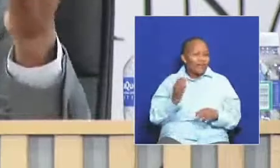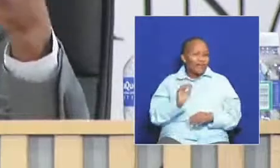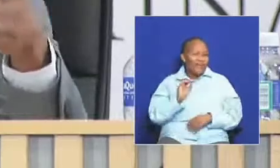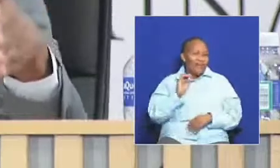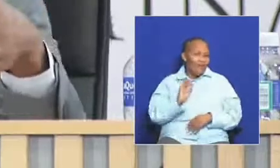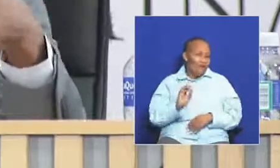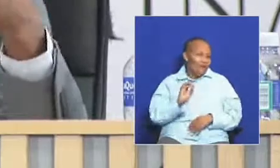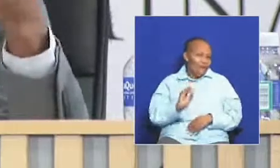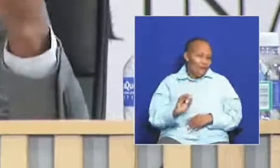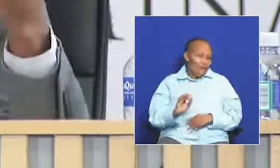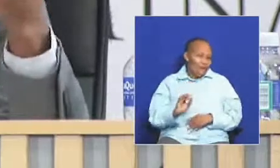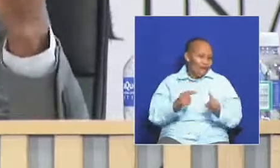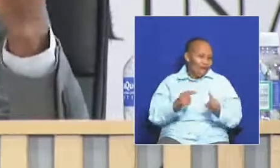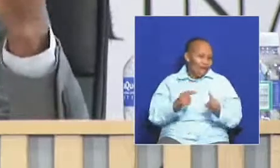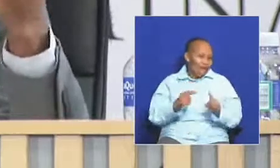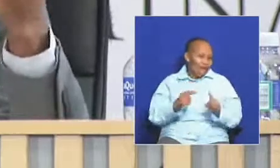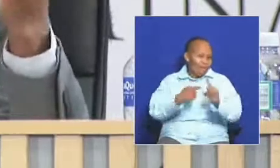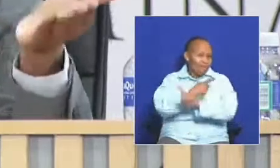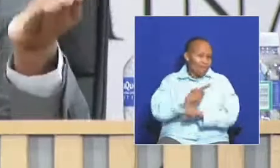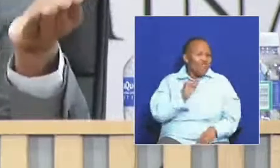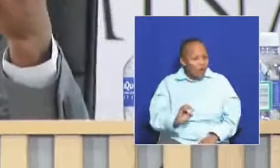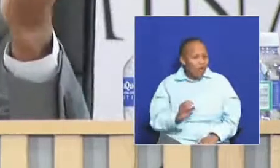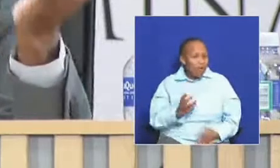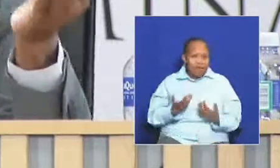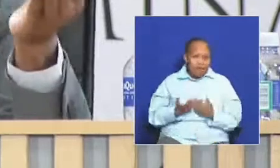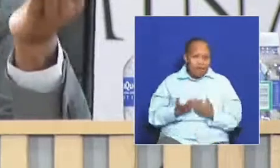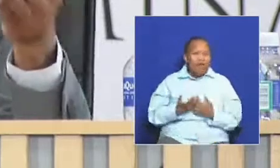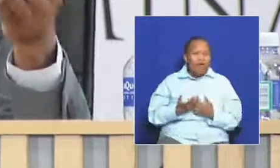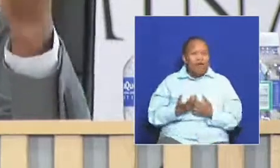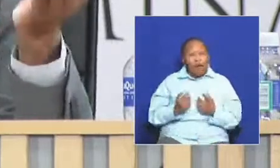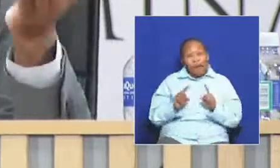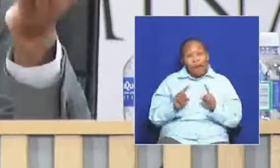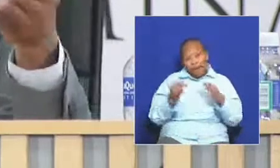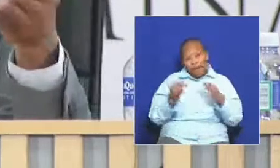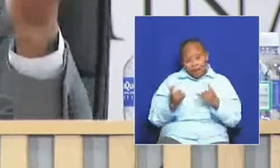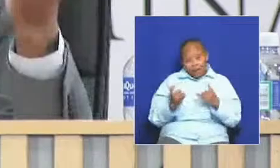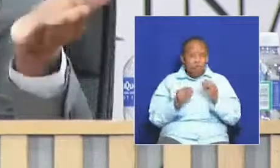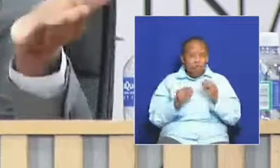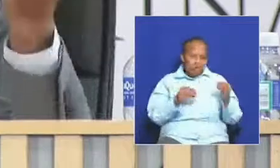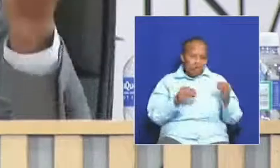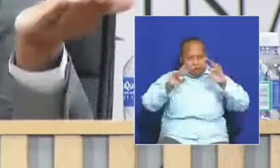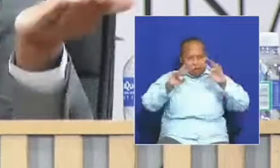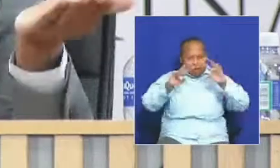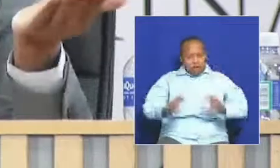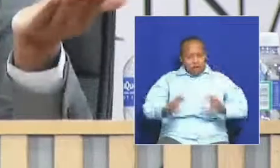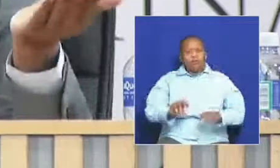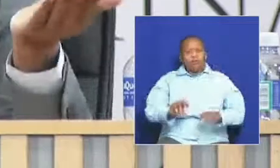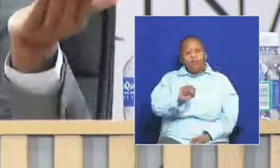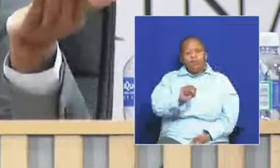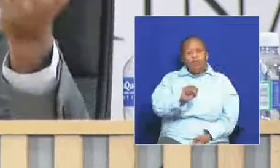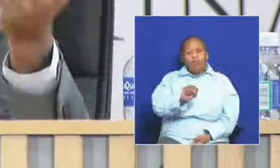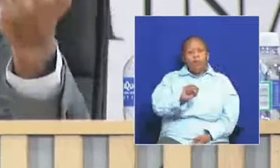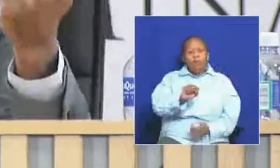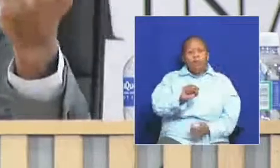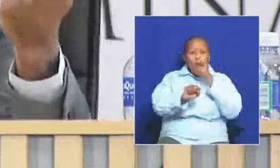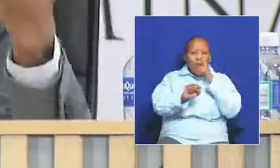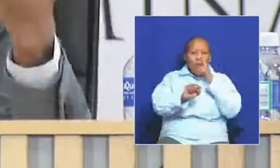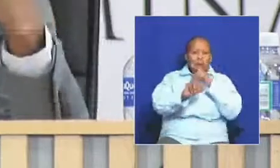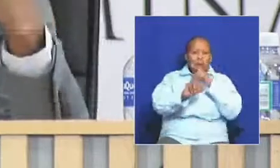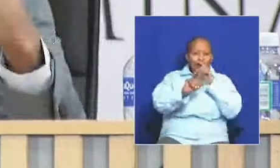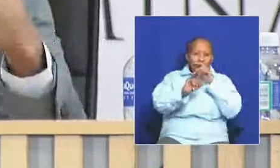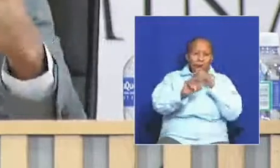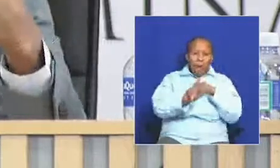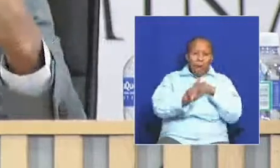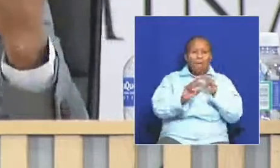involved and then they are investigating it. Obviously, they investigate criminality. And then I haven't